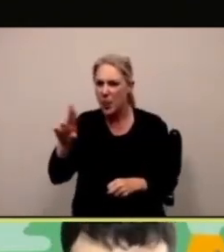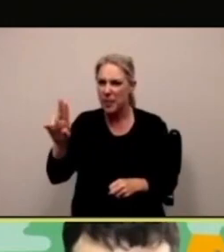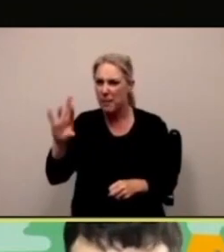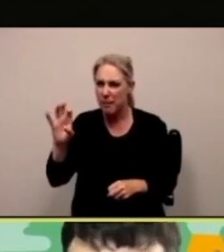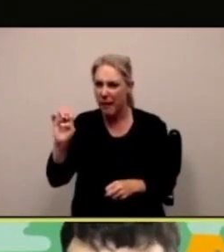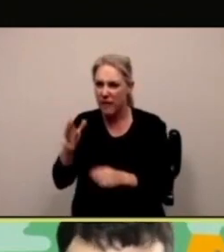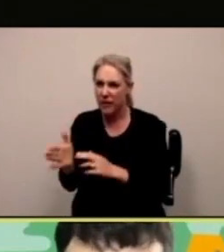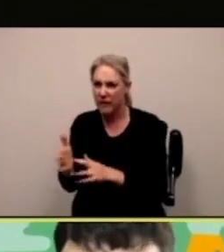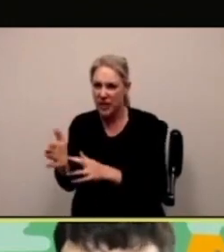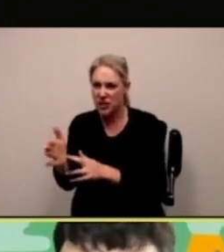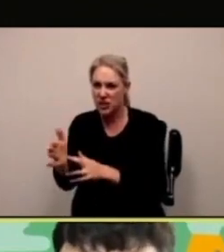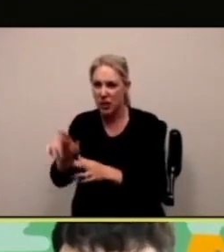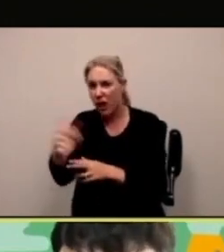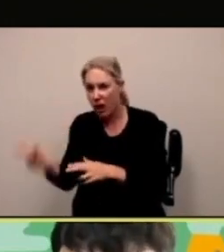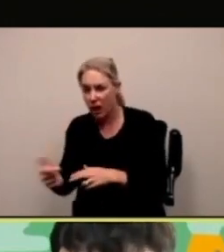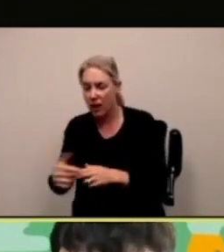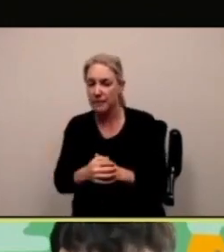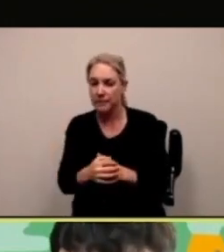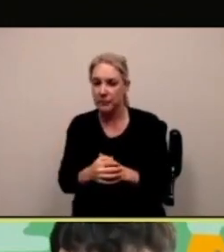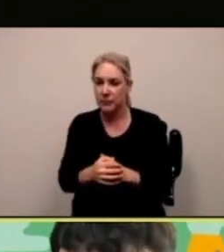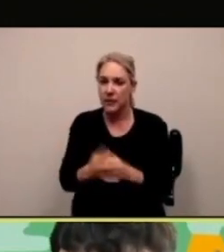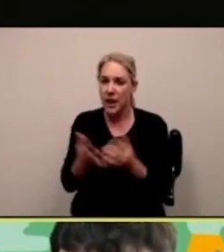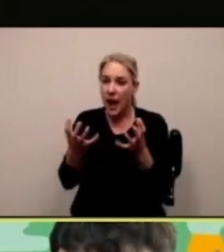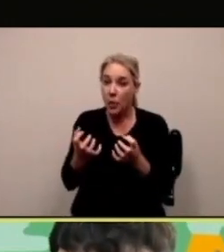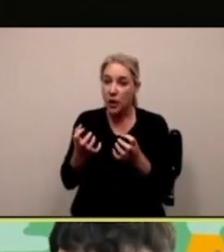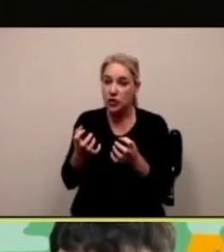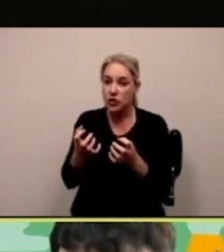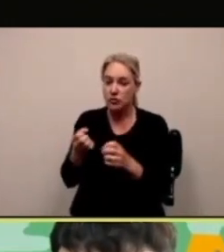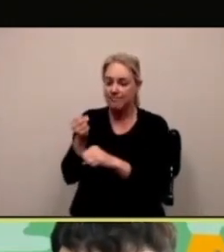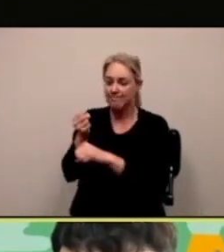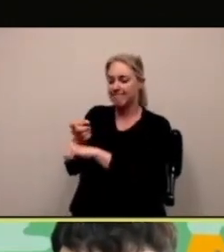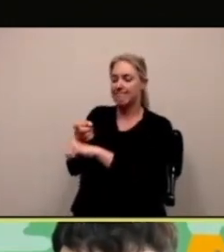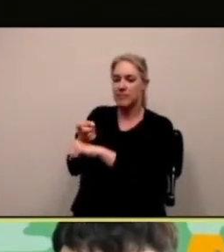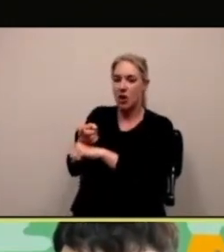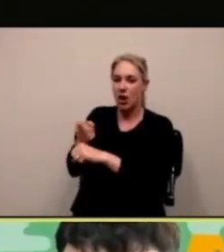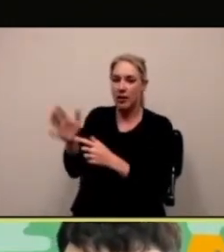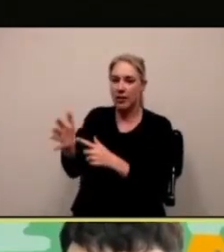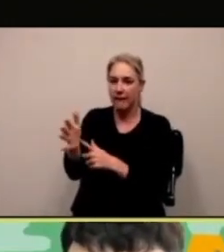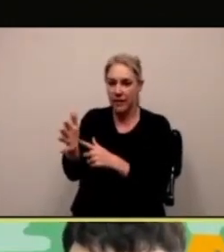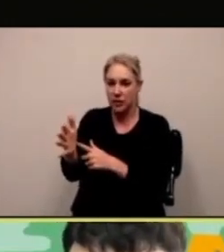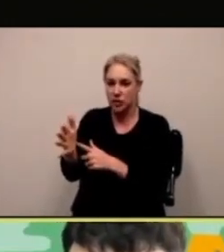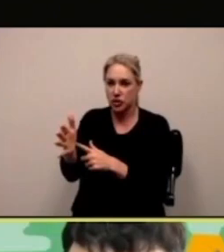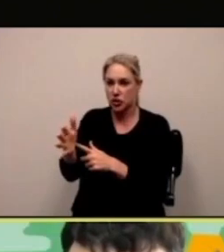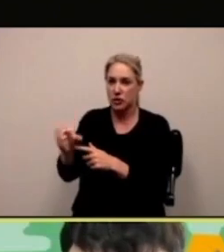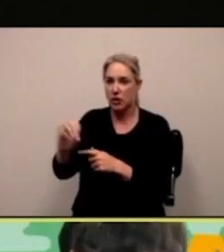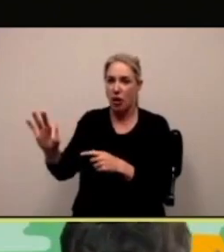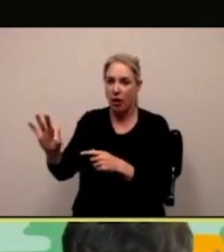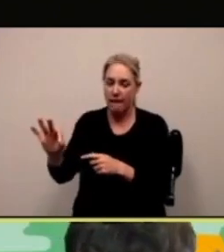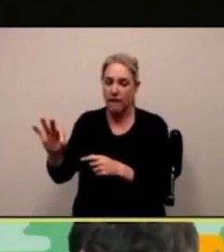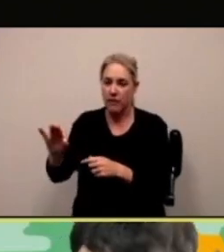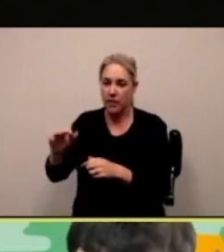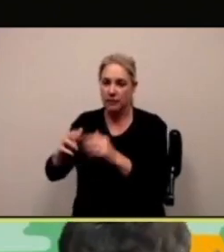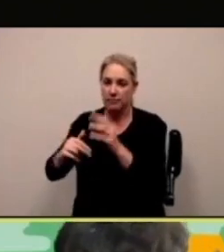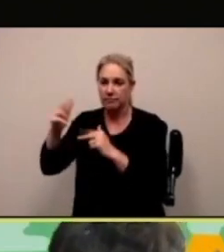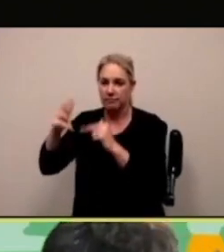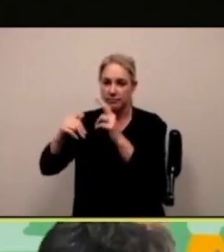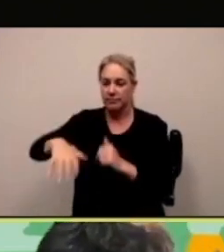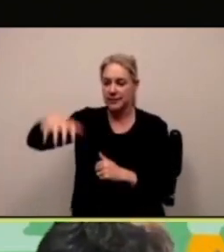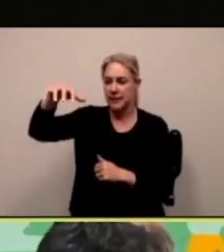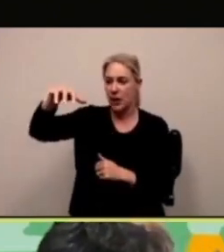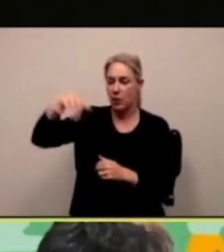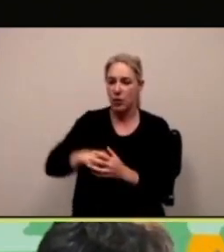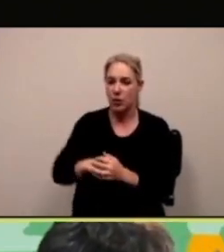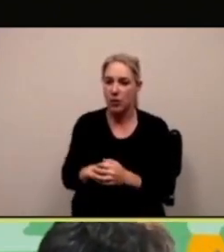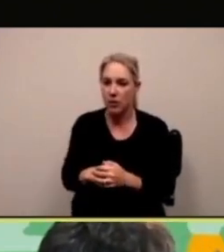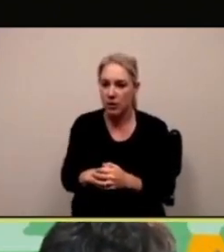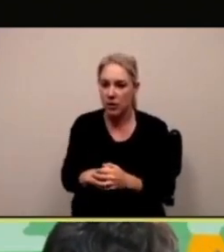knock the pufferfish off the tower. But again, it's that stability and friction issue. Let's try to